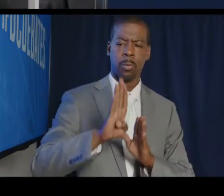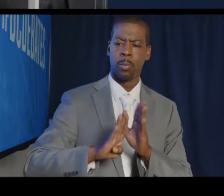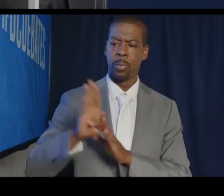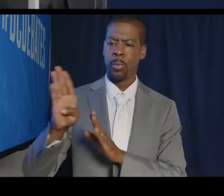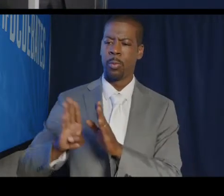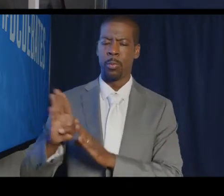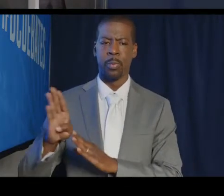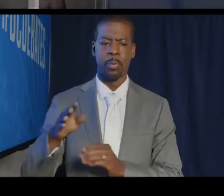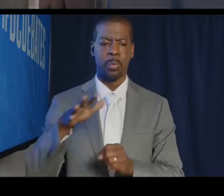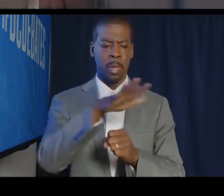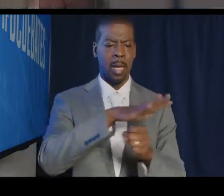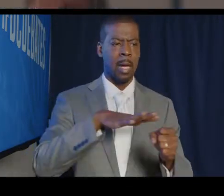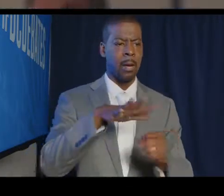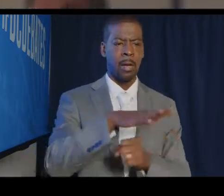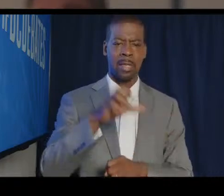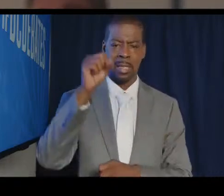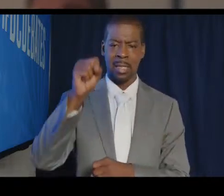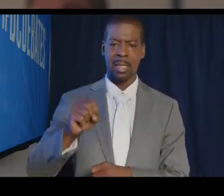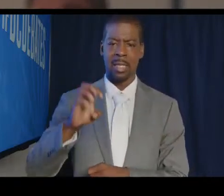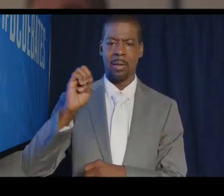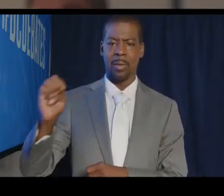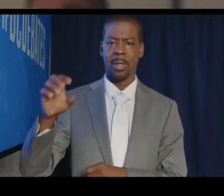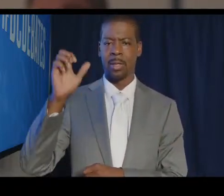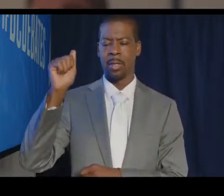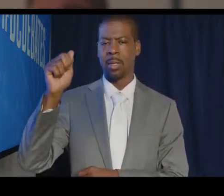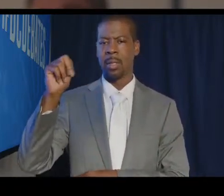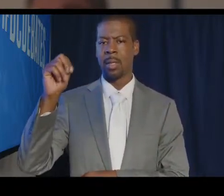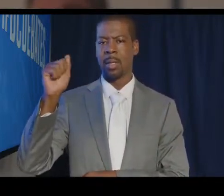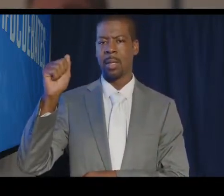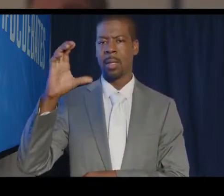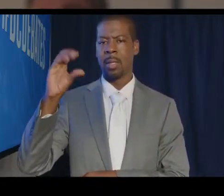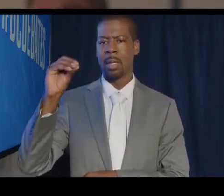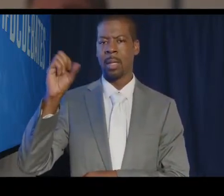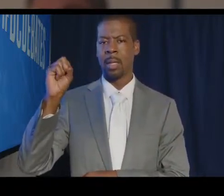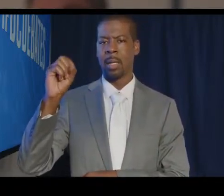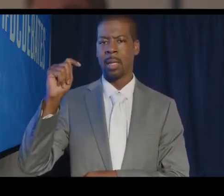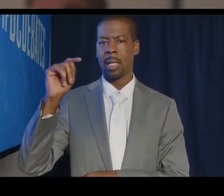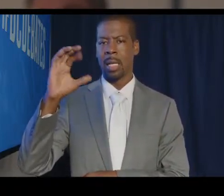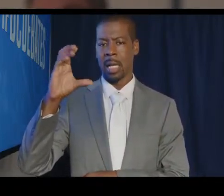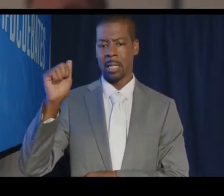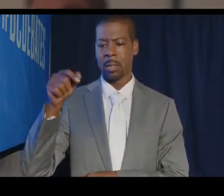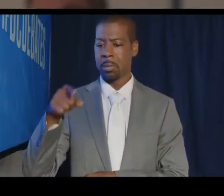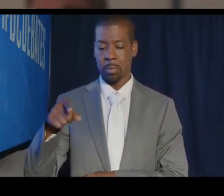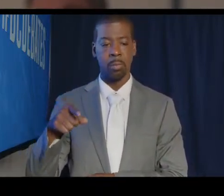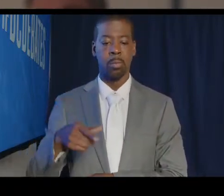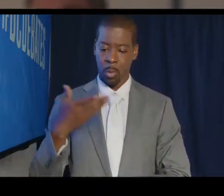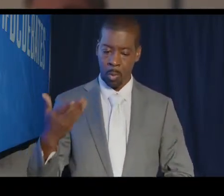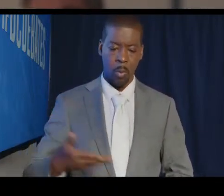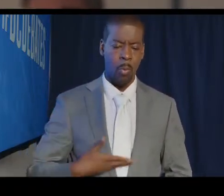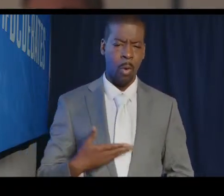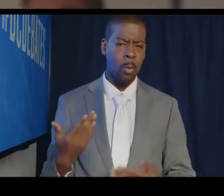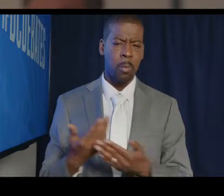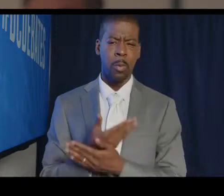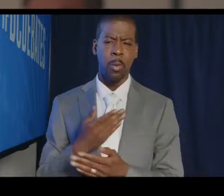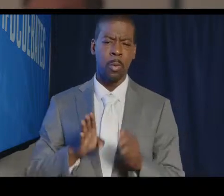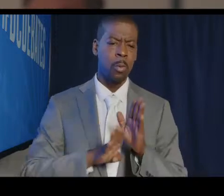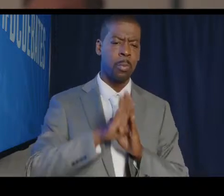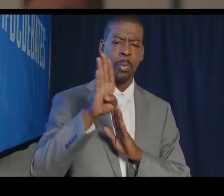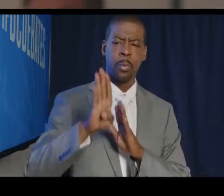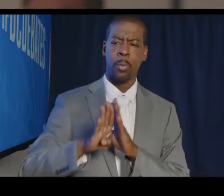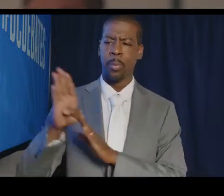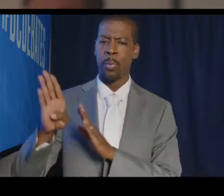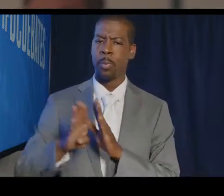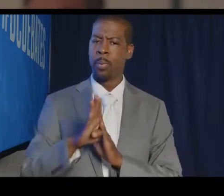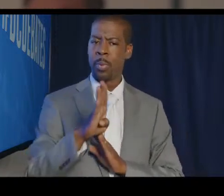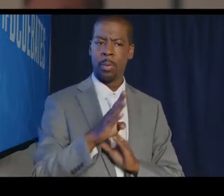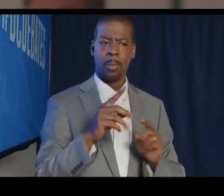I frequently hear from longtime residents that they welcome the attention, the new development, but there's this fear about